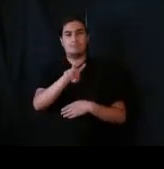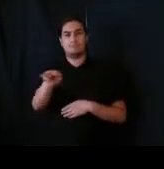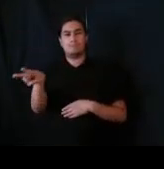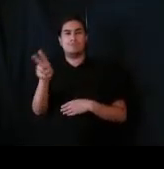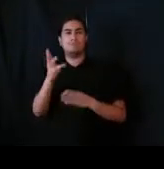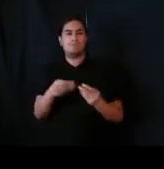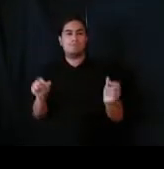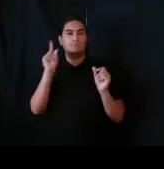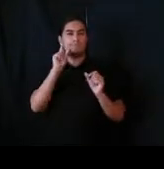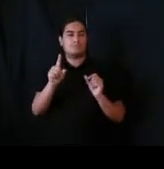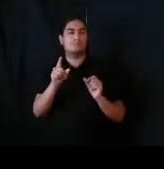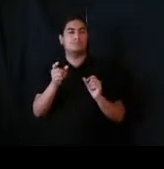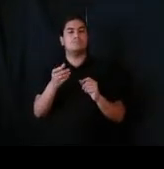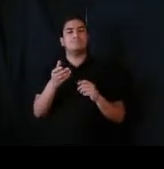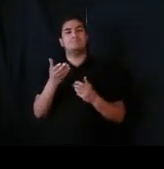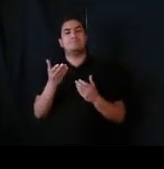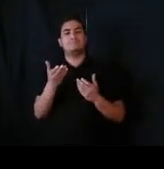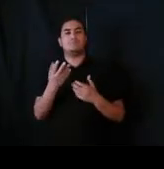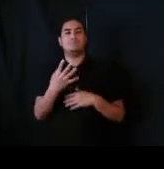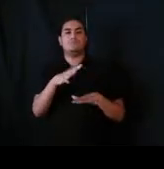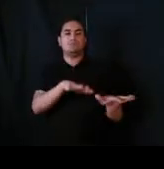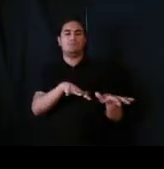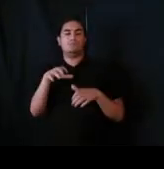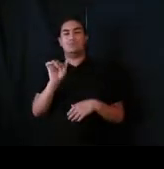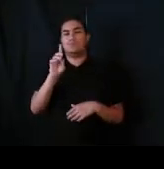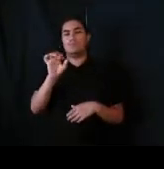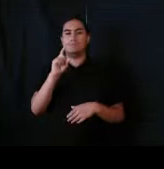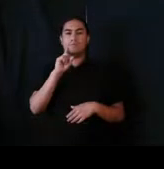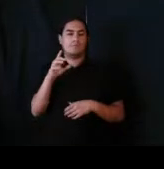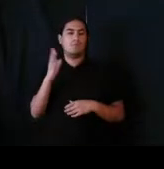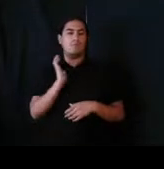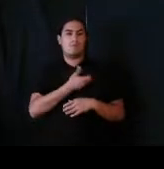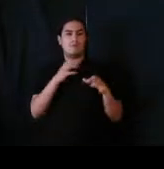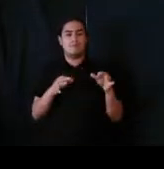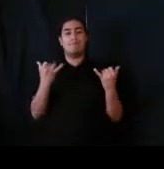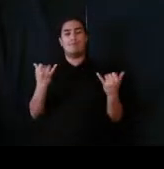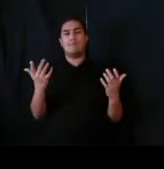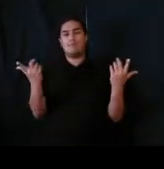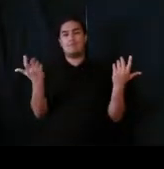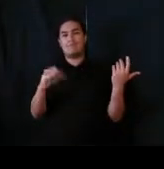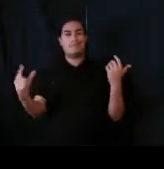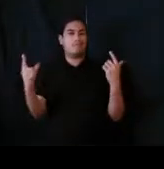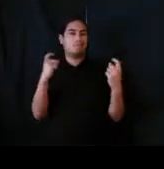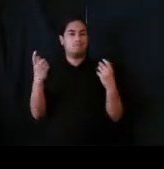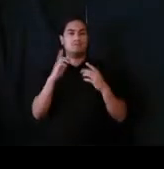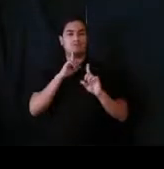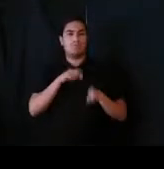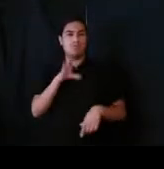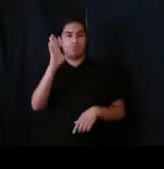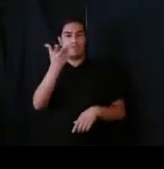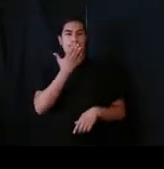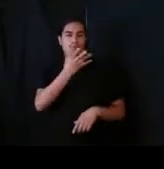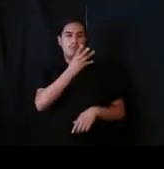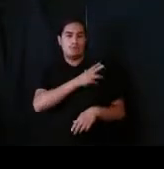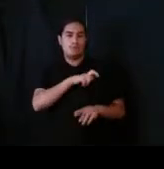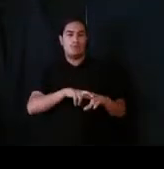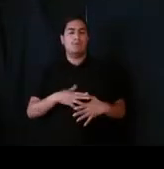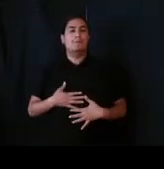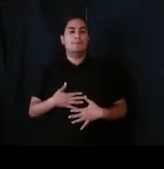congested corridors program guidelines for the northern hearing i will now respond to any questions that you may have thank you madam chair